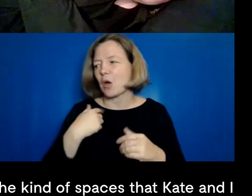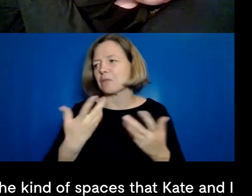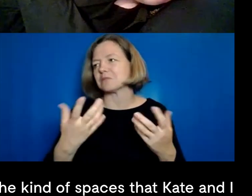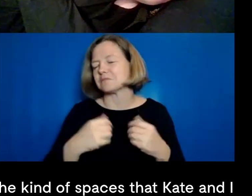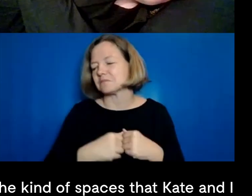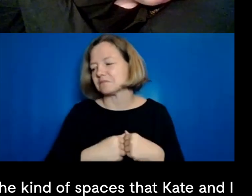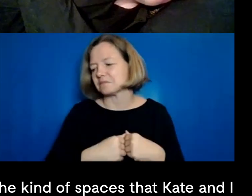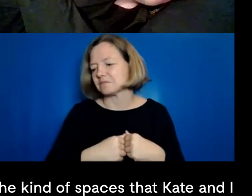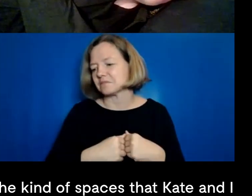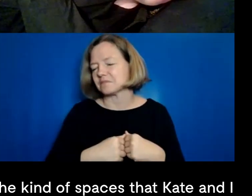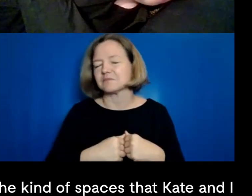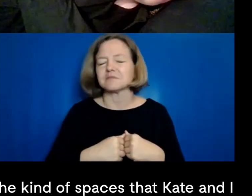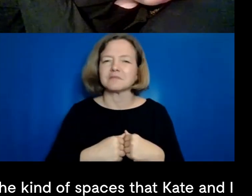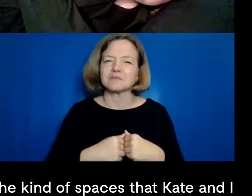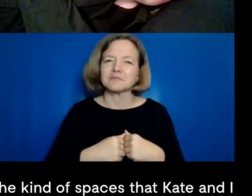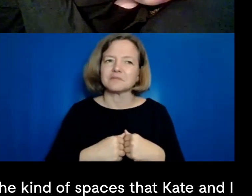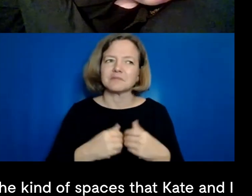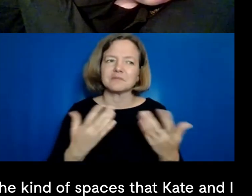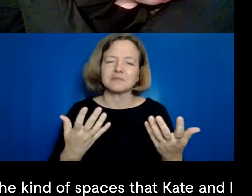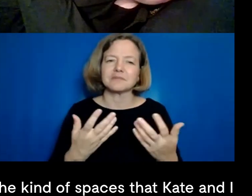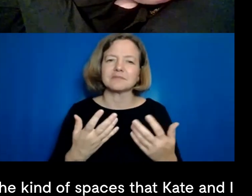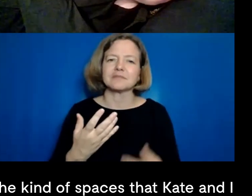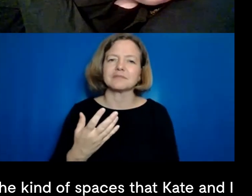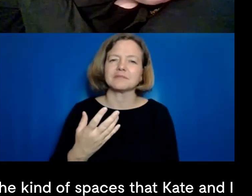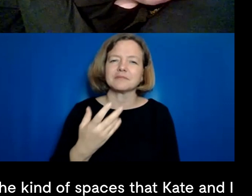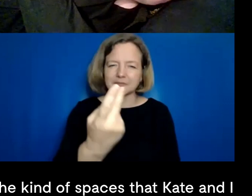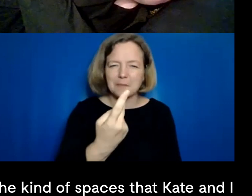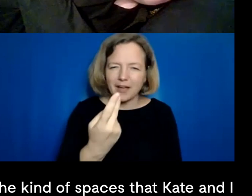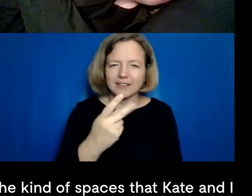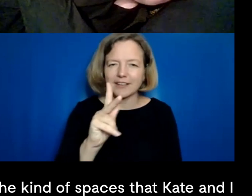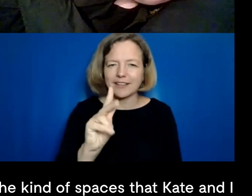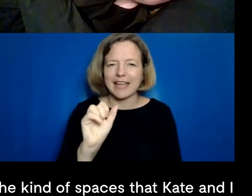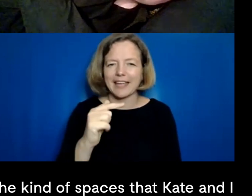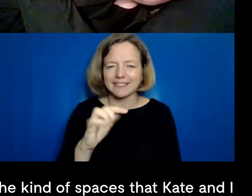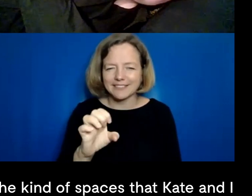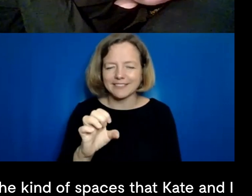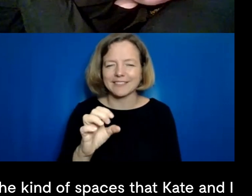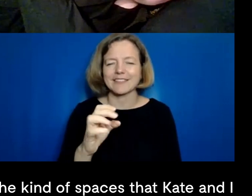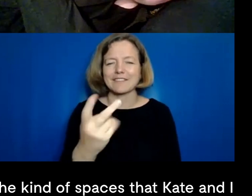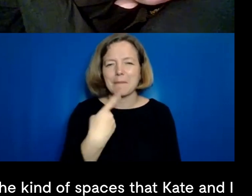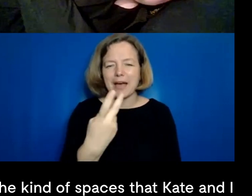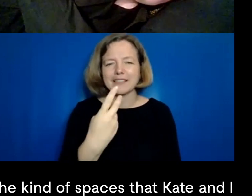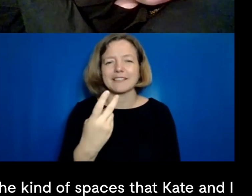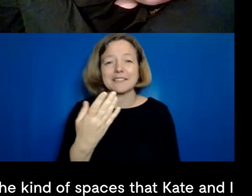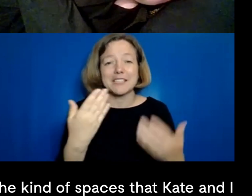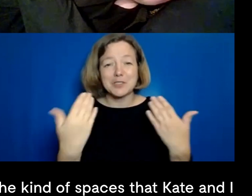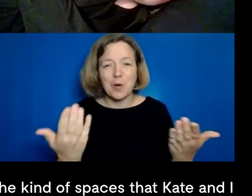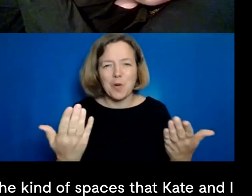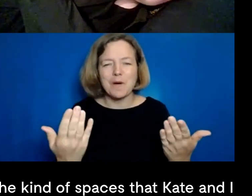a kind of space that Kate and I wanted to invite to when